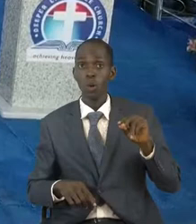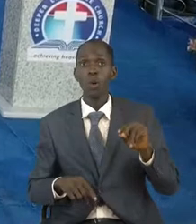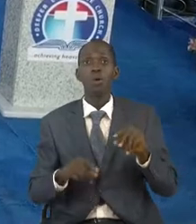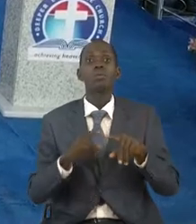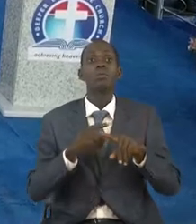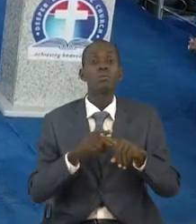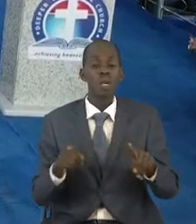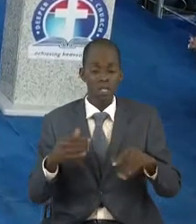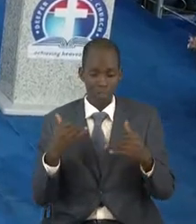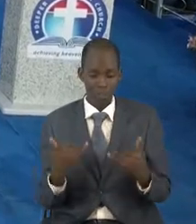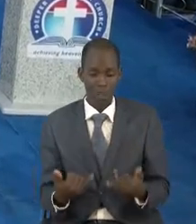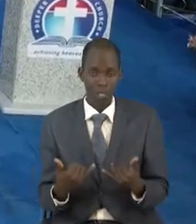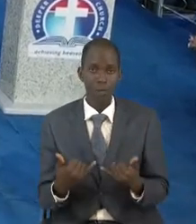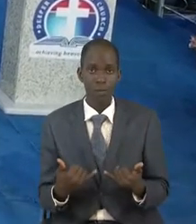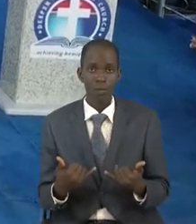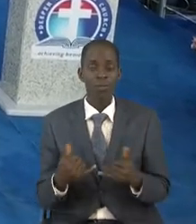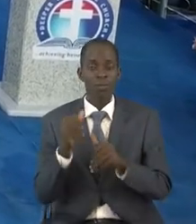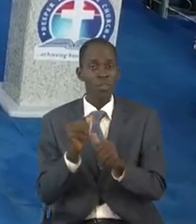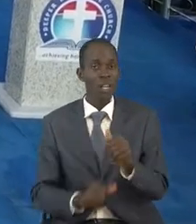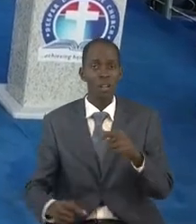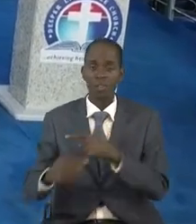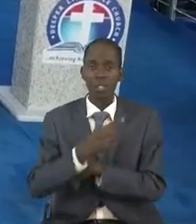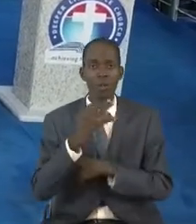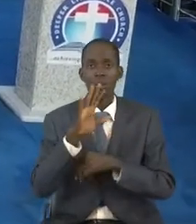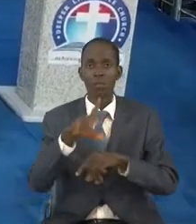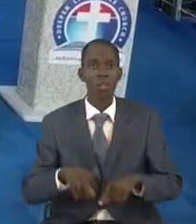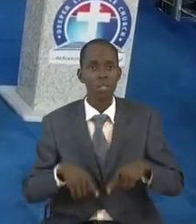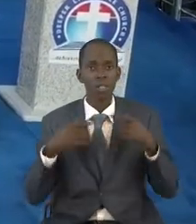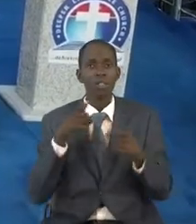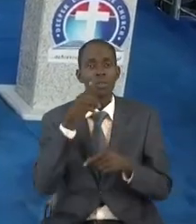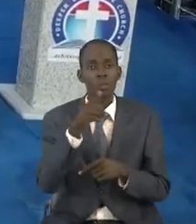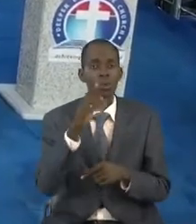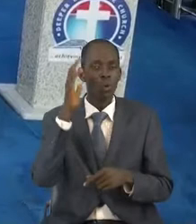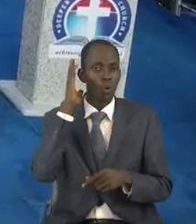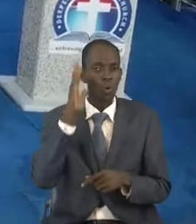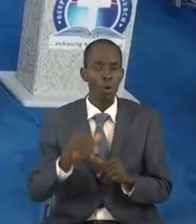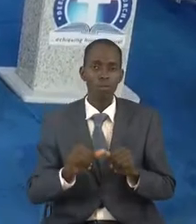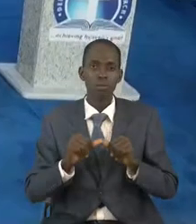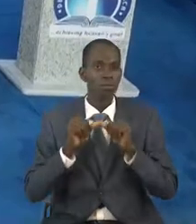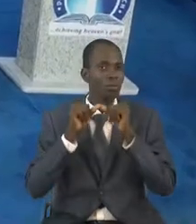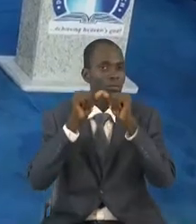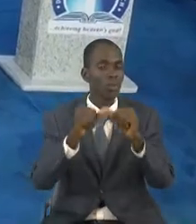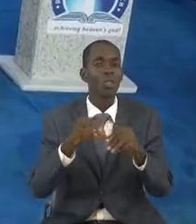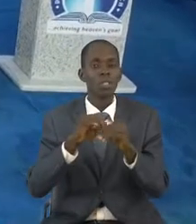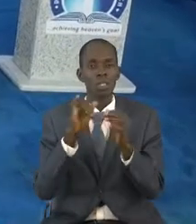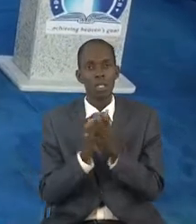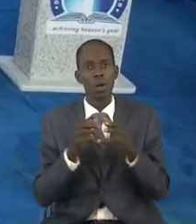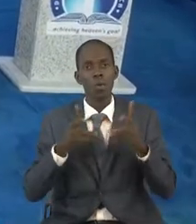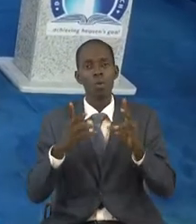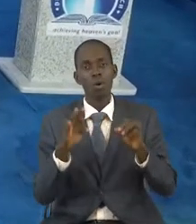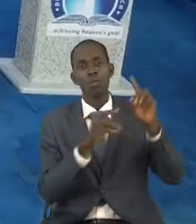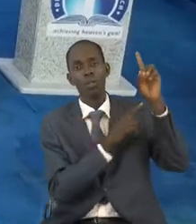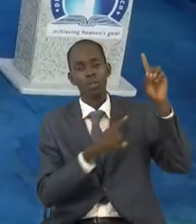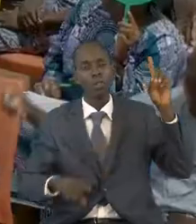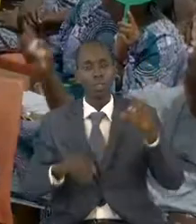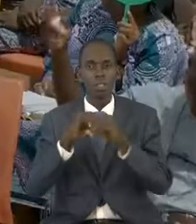present hour, every day of your life, you will continue in that way of the Lord in